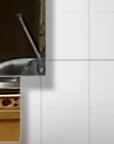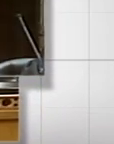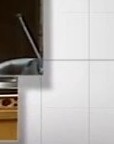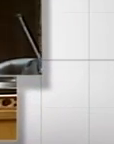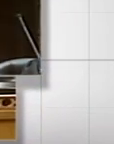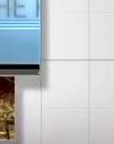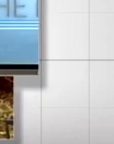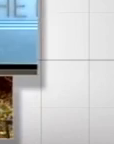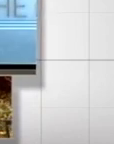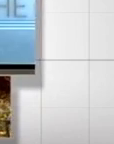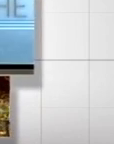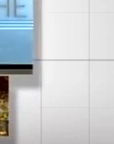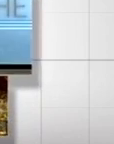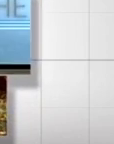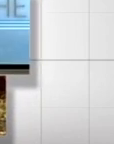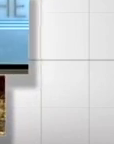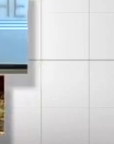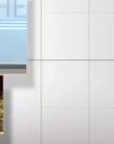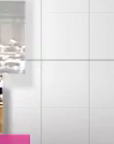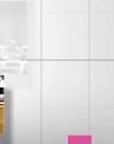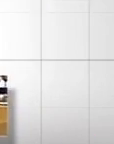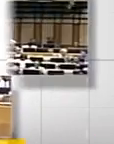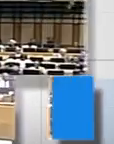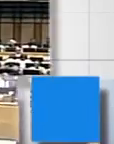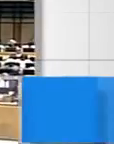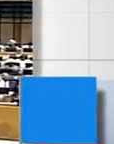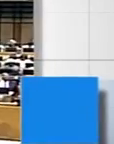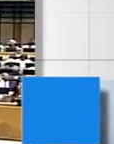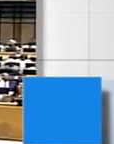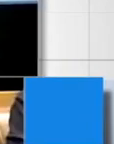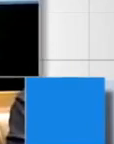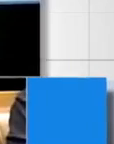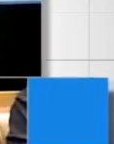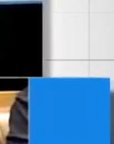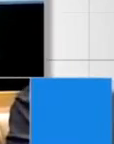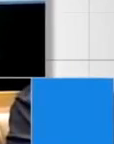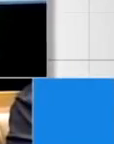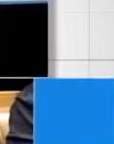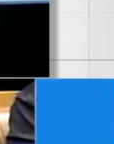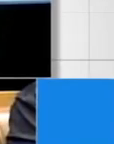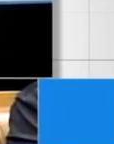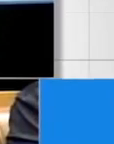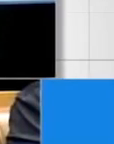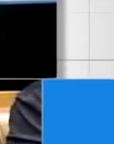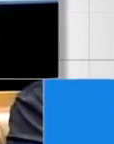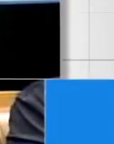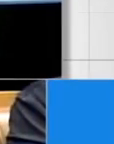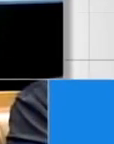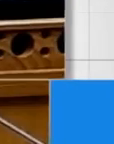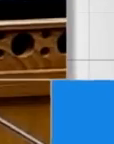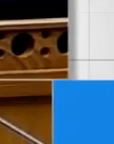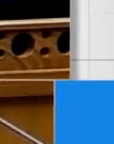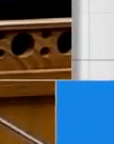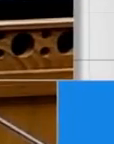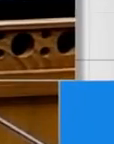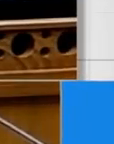economic growth, job creation and building a more equal society. More than 4 billion job opportunities were funded over this time, and